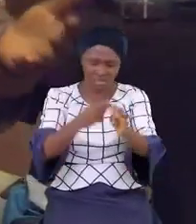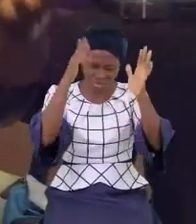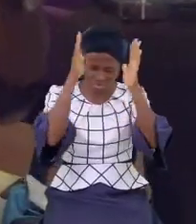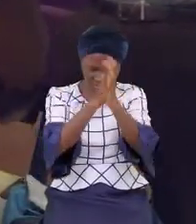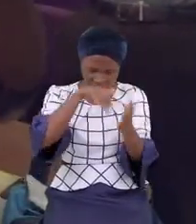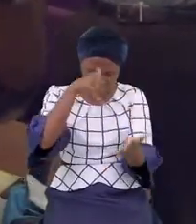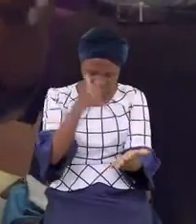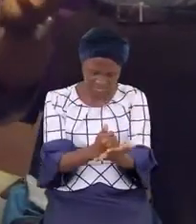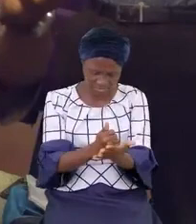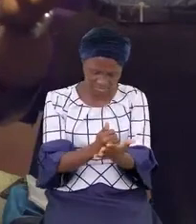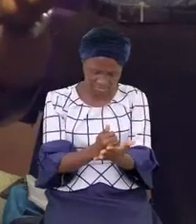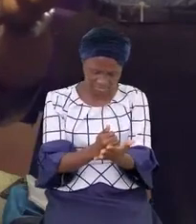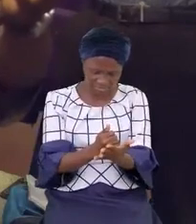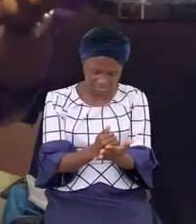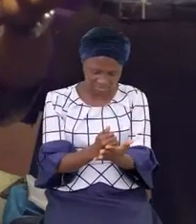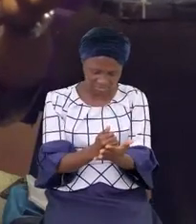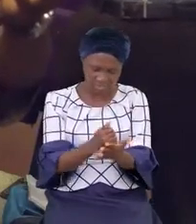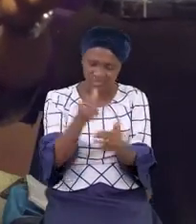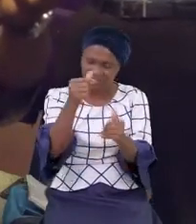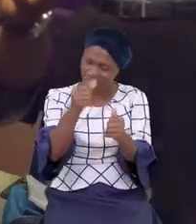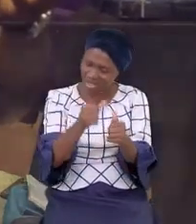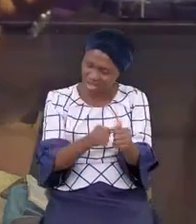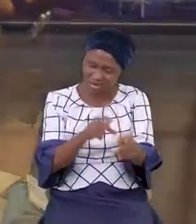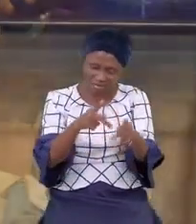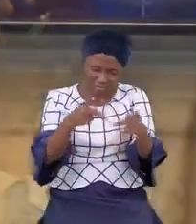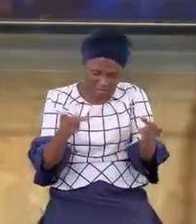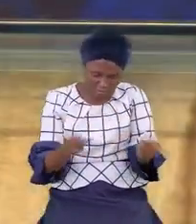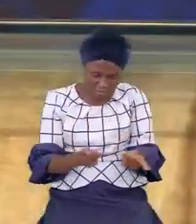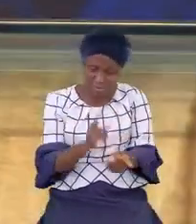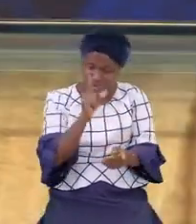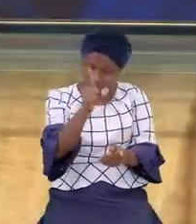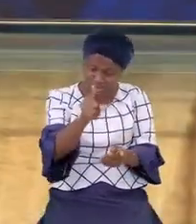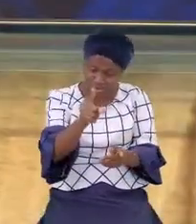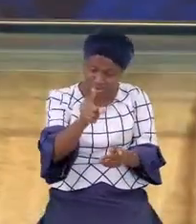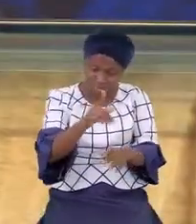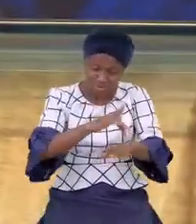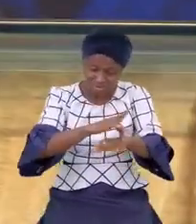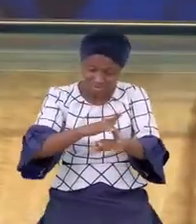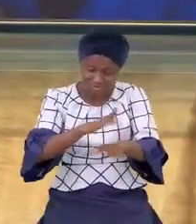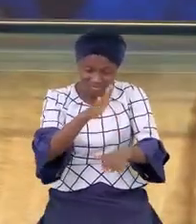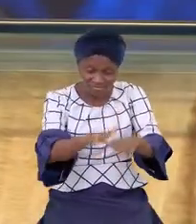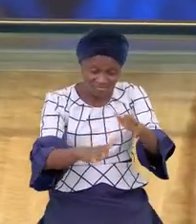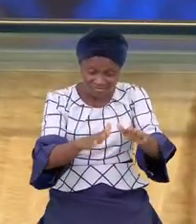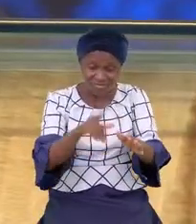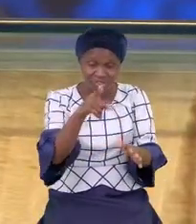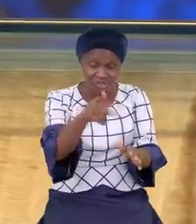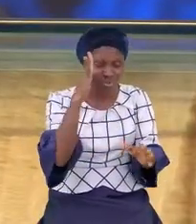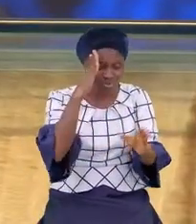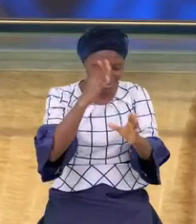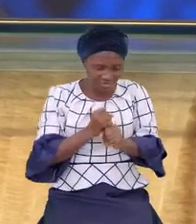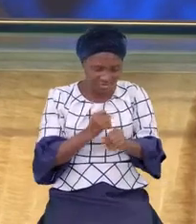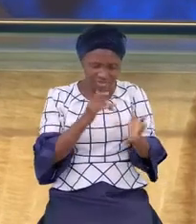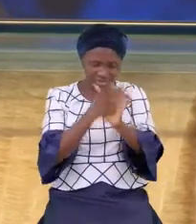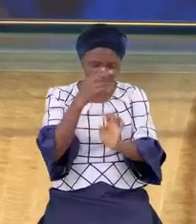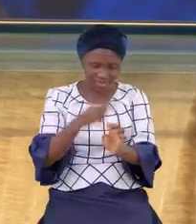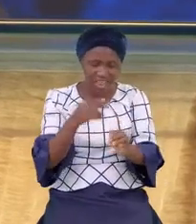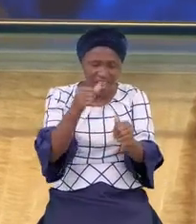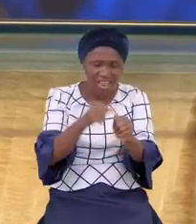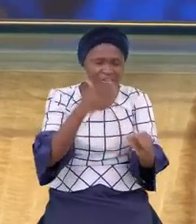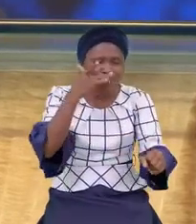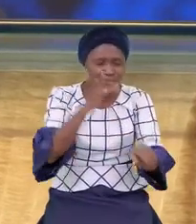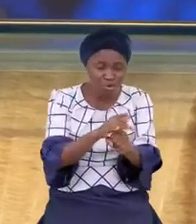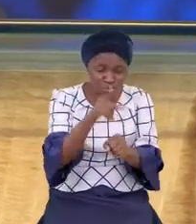Jesus' name. Every place you step upon, you'll possess. Every promise